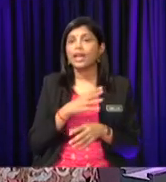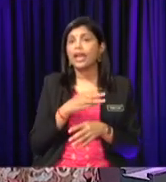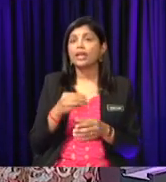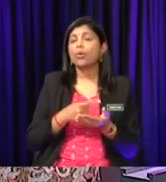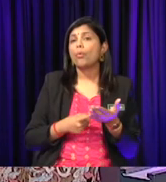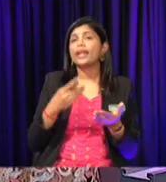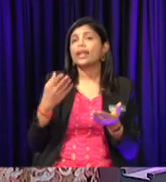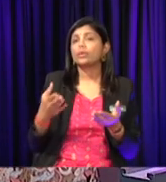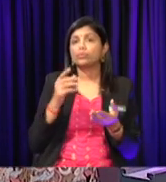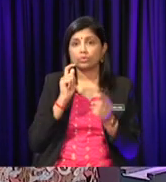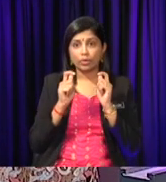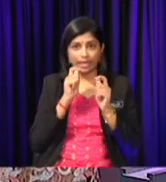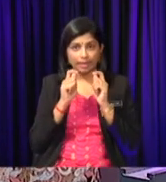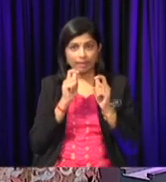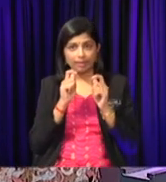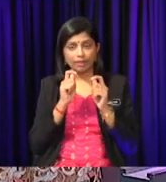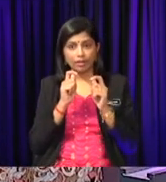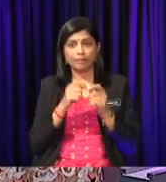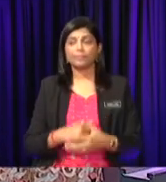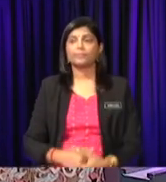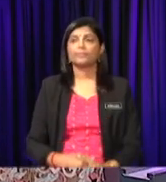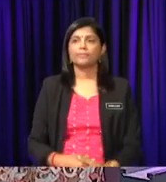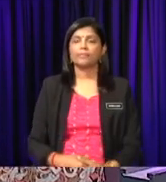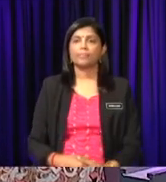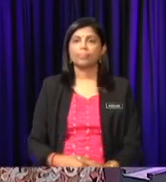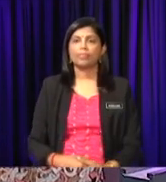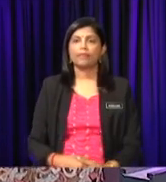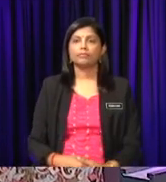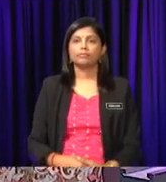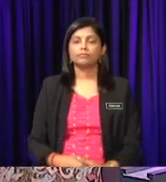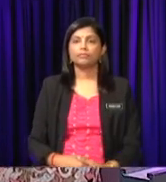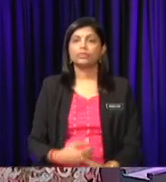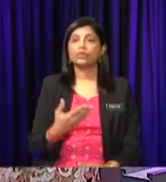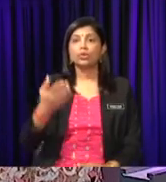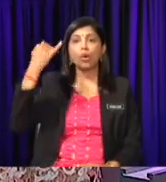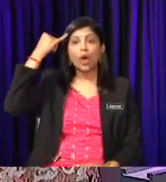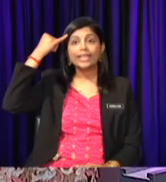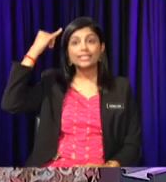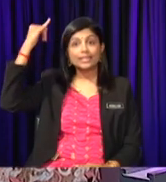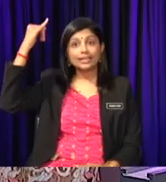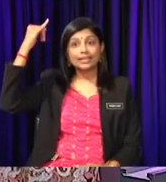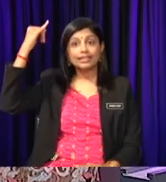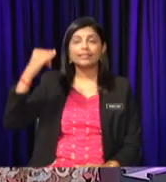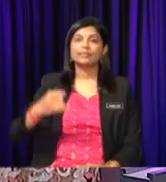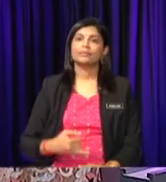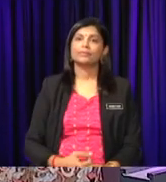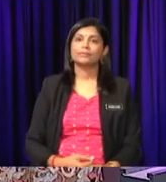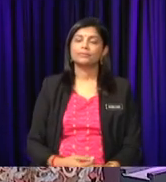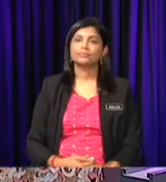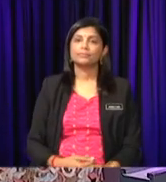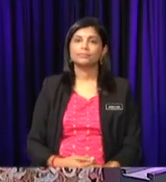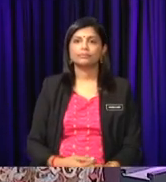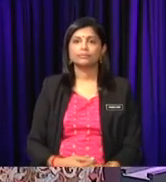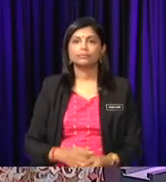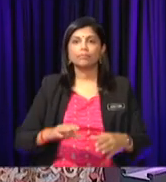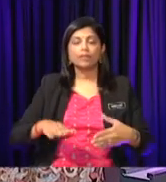So content refers to your points that you present. Grammar obviously refers to how well